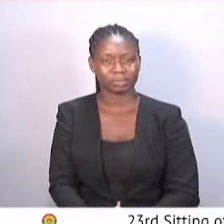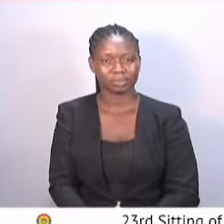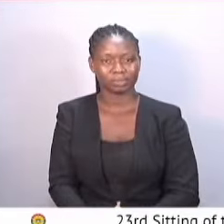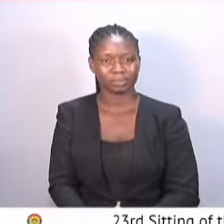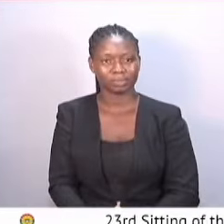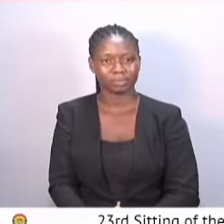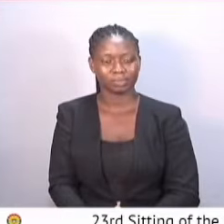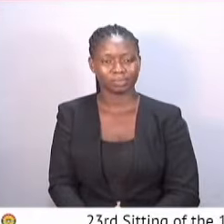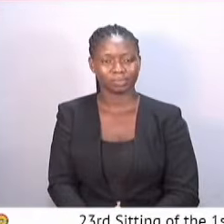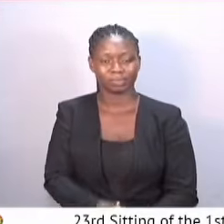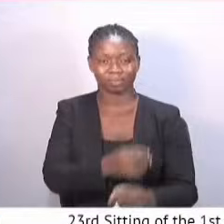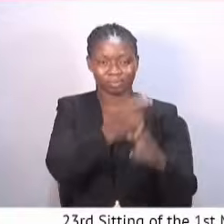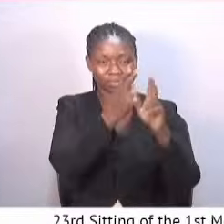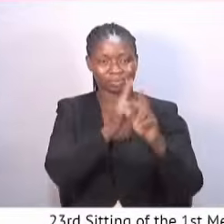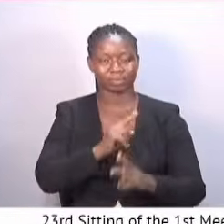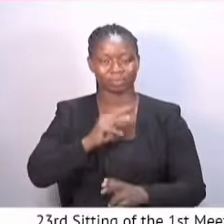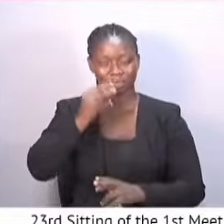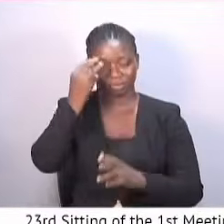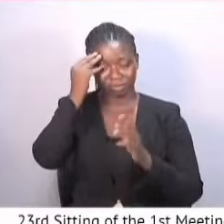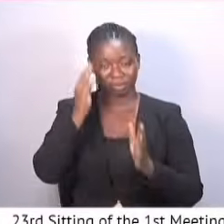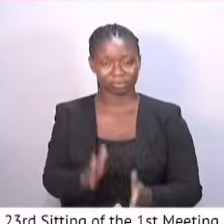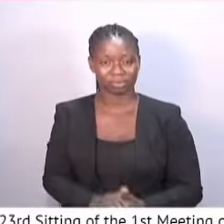Yes, Honorable Minister.